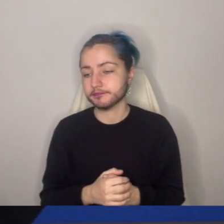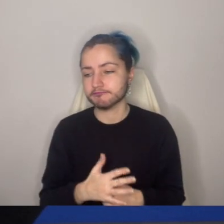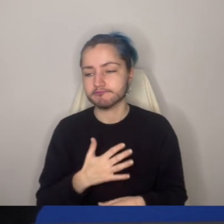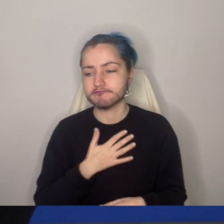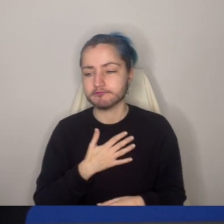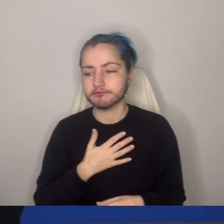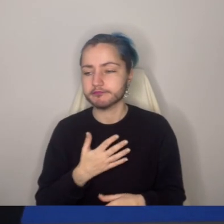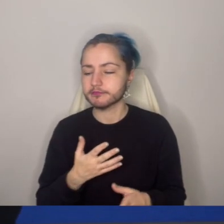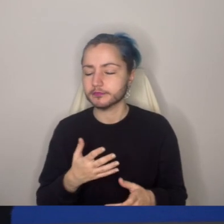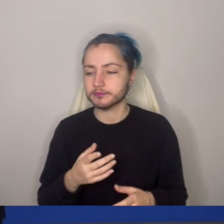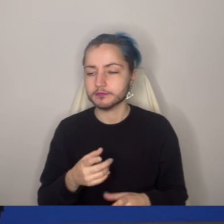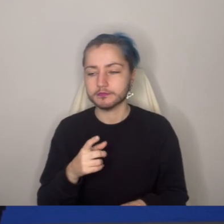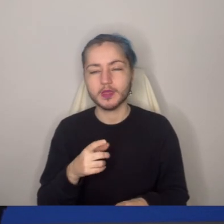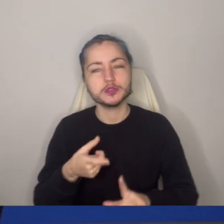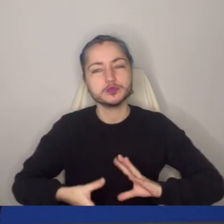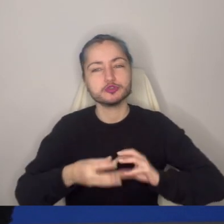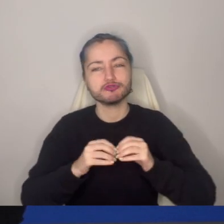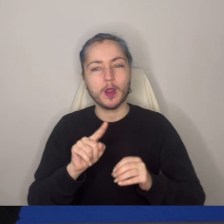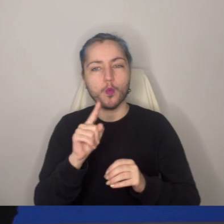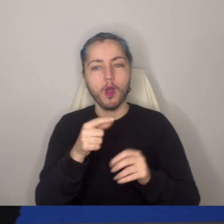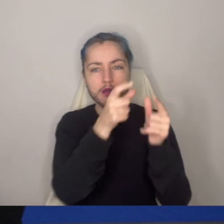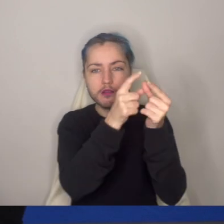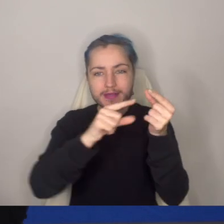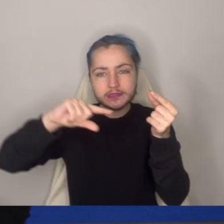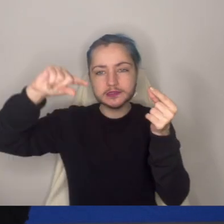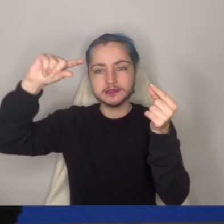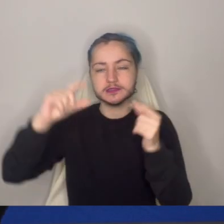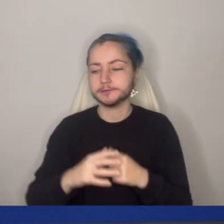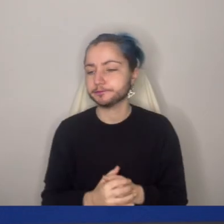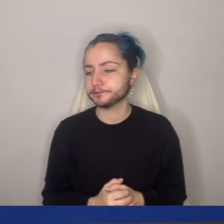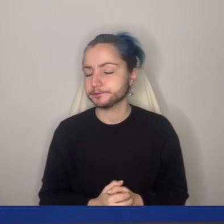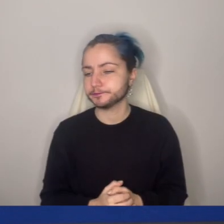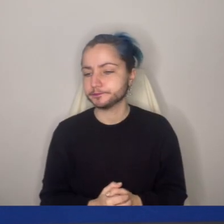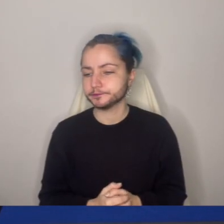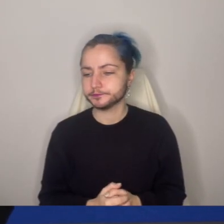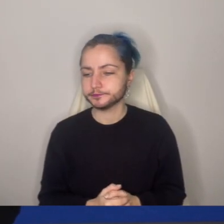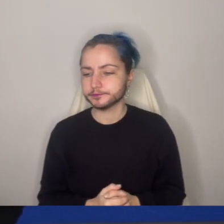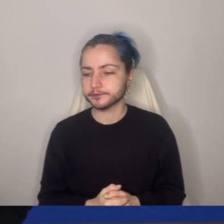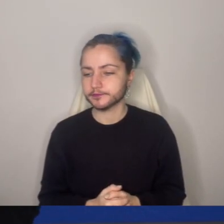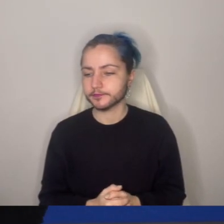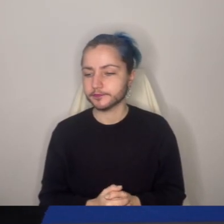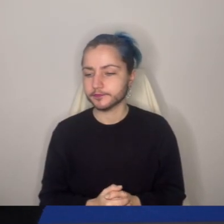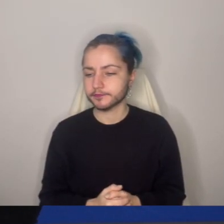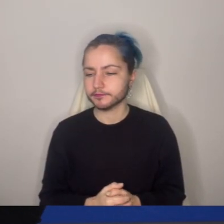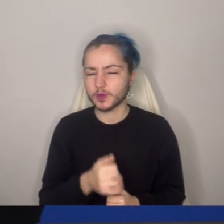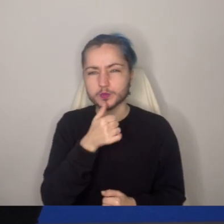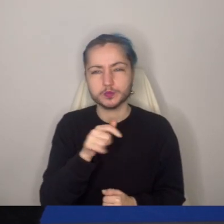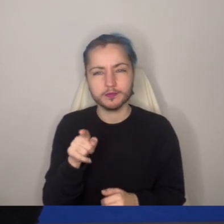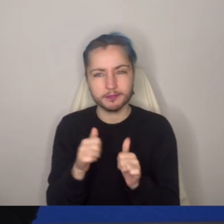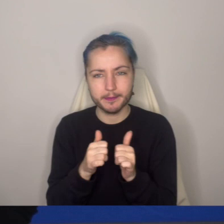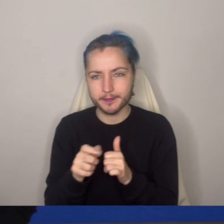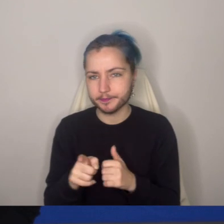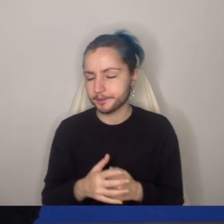create one solid piece. So I'll take this over